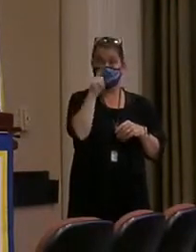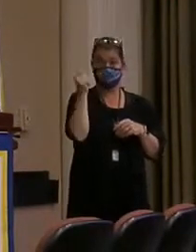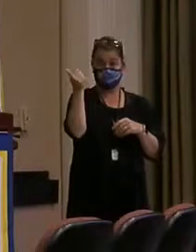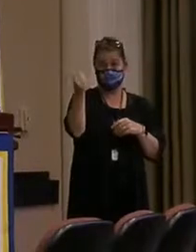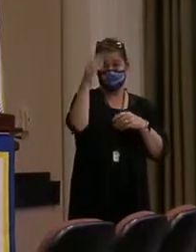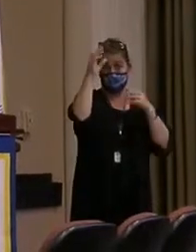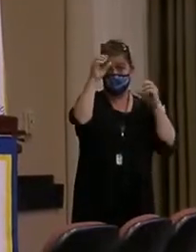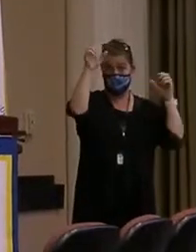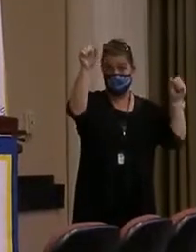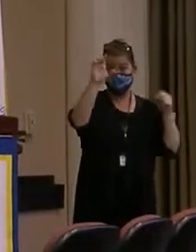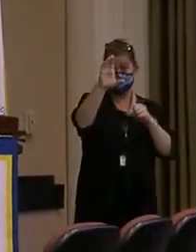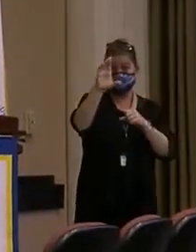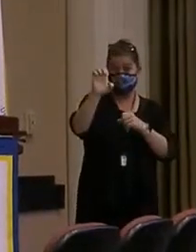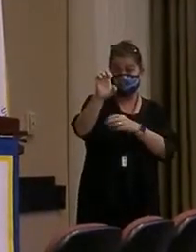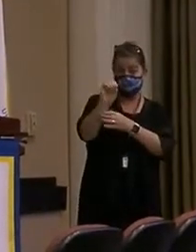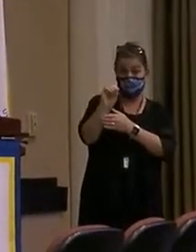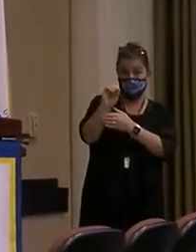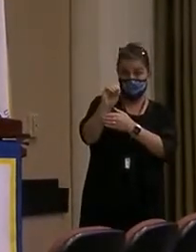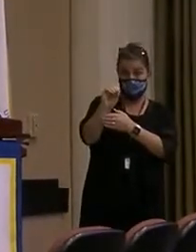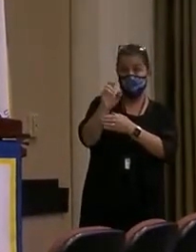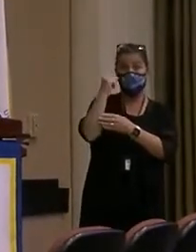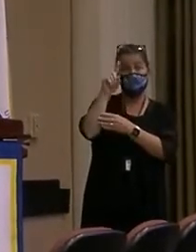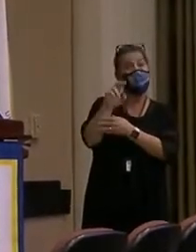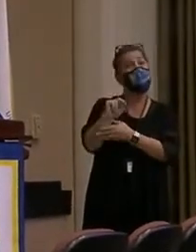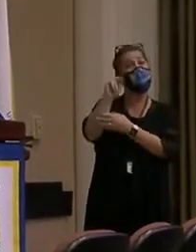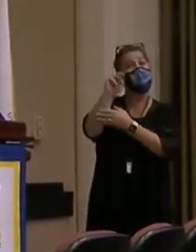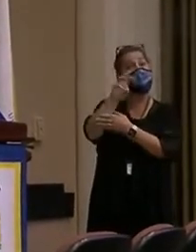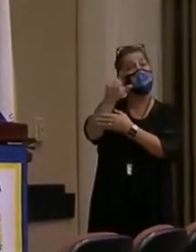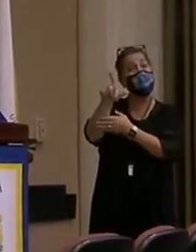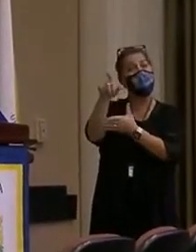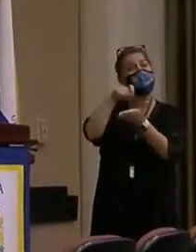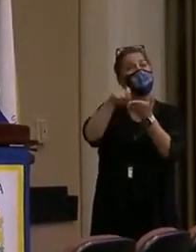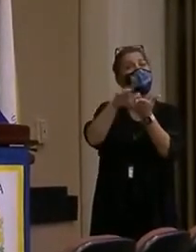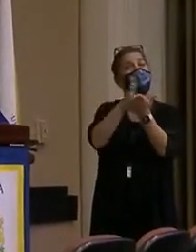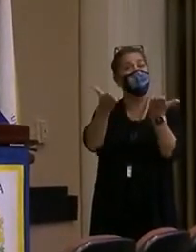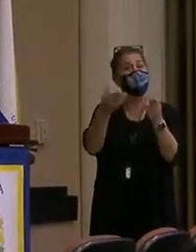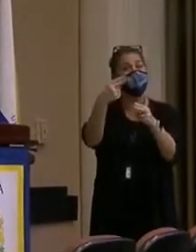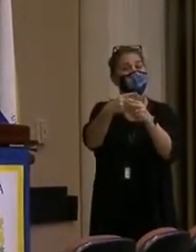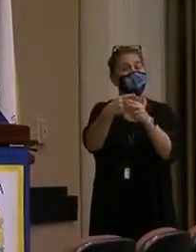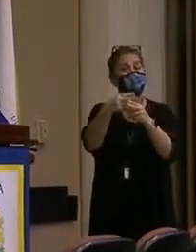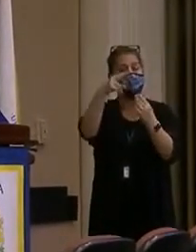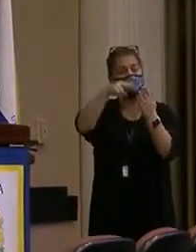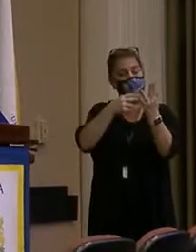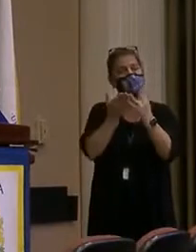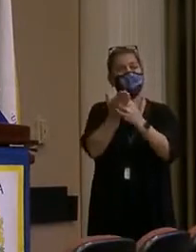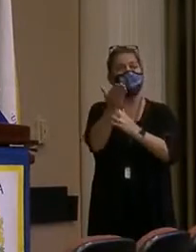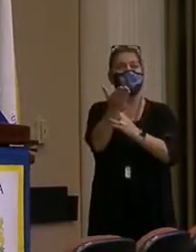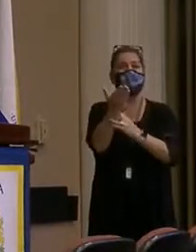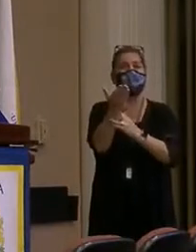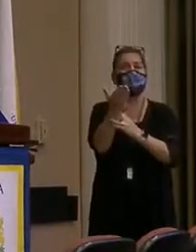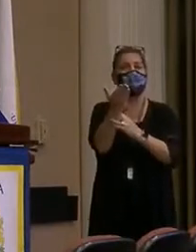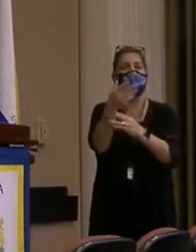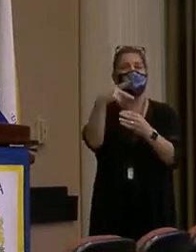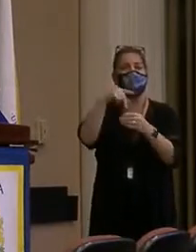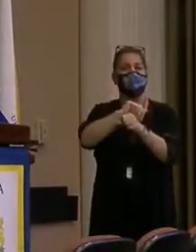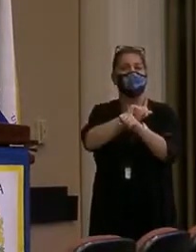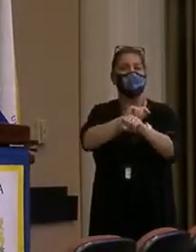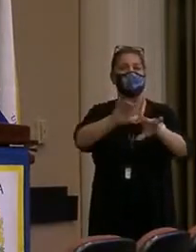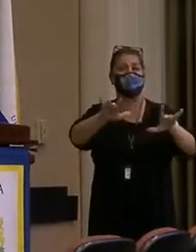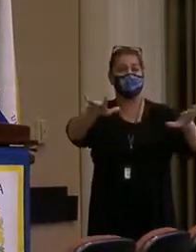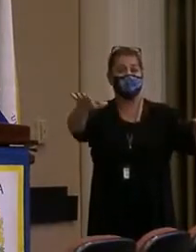Michael Dowling, who's the president and CEO of Northwell Health, wrote a book that was called Leading Through the Pandemic.